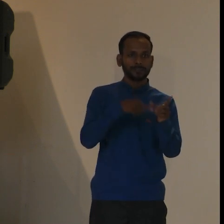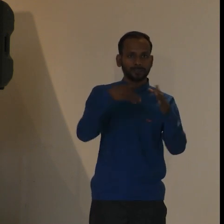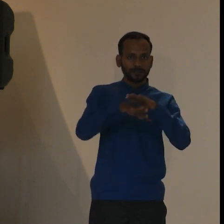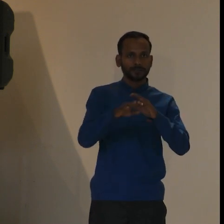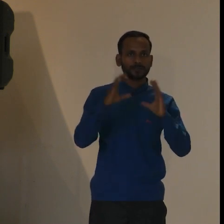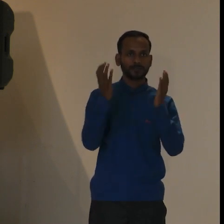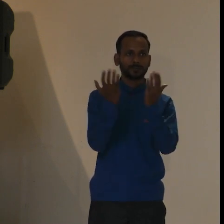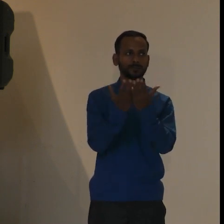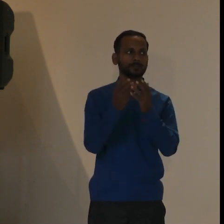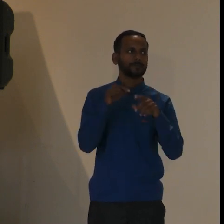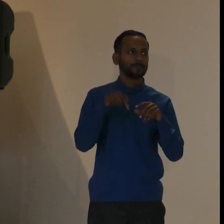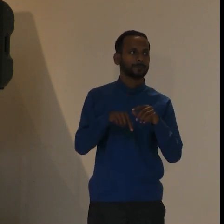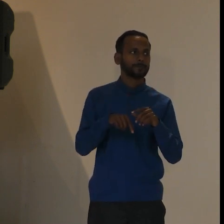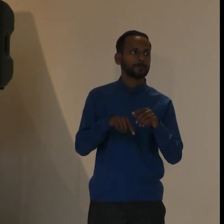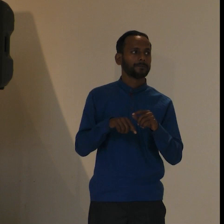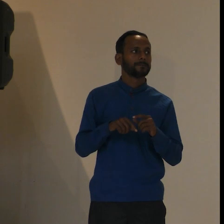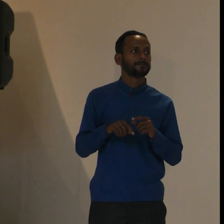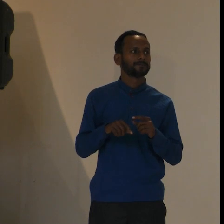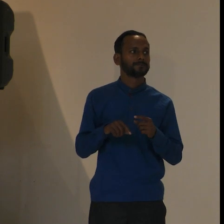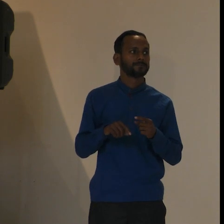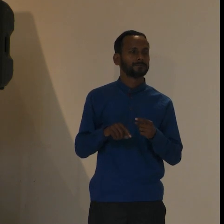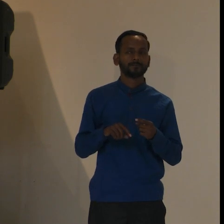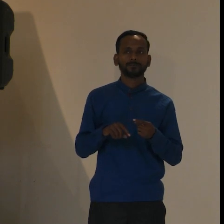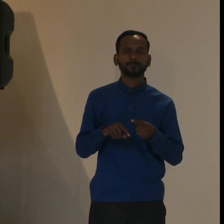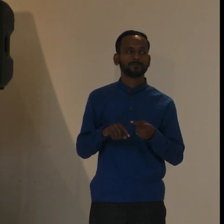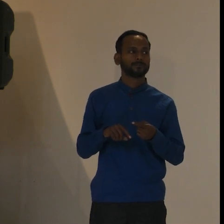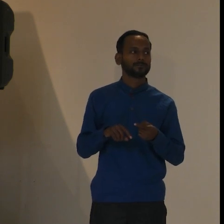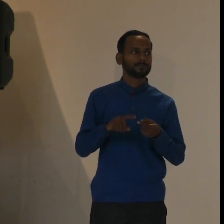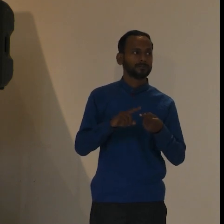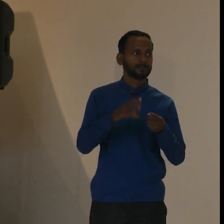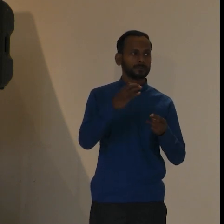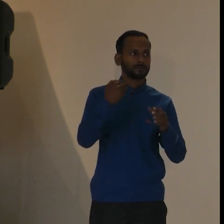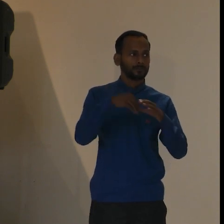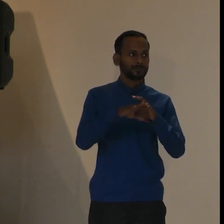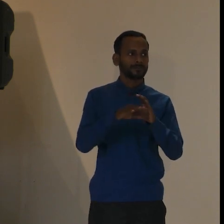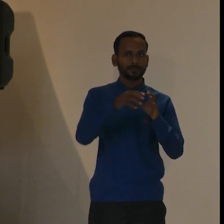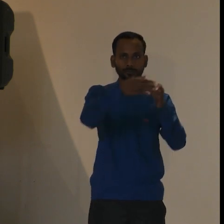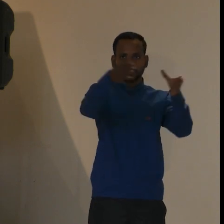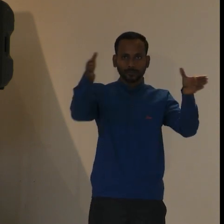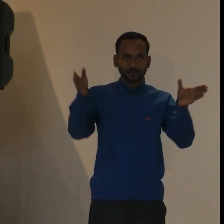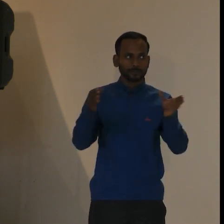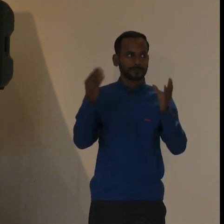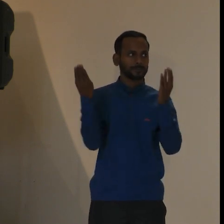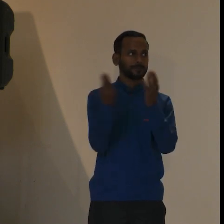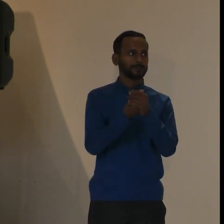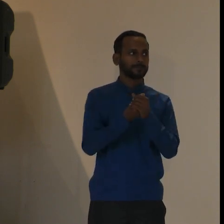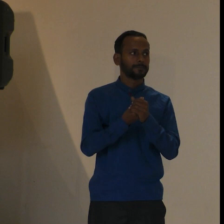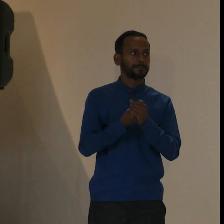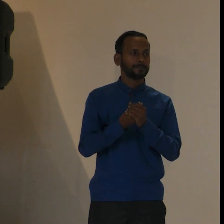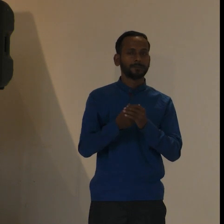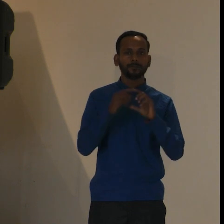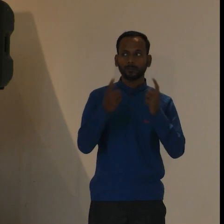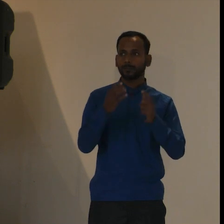And in ecosystem, you know, it's also from the IFA, which is the reason that we're here, to